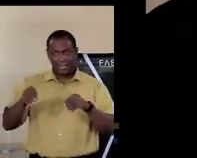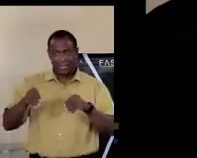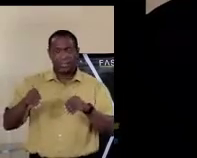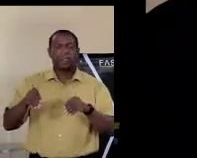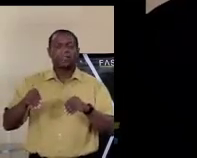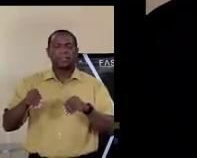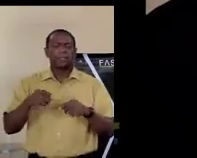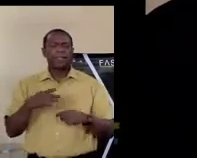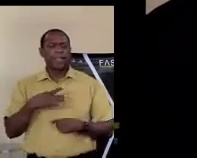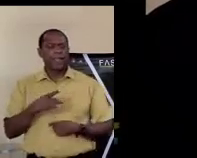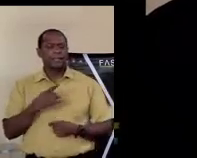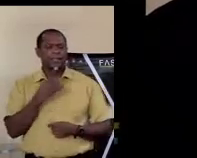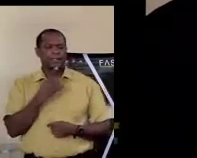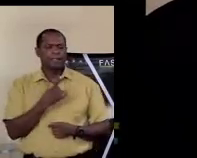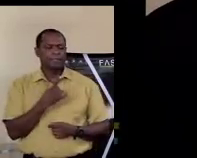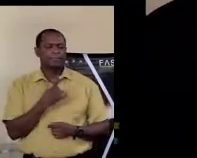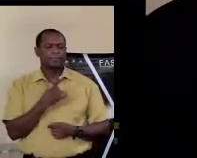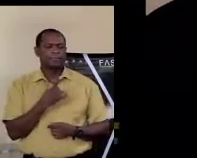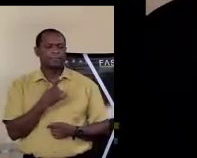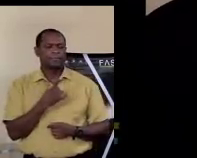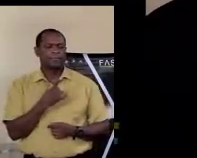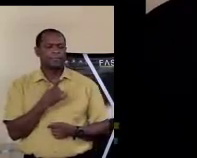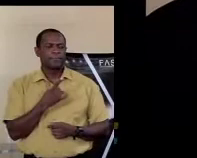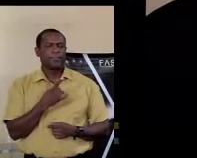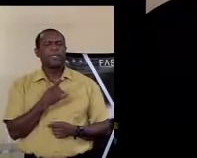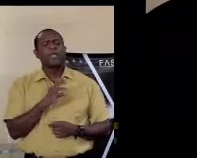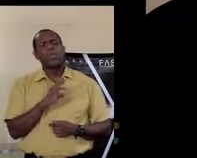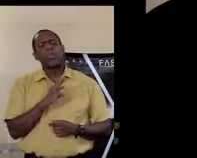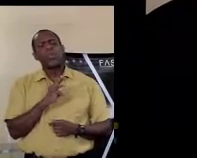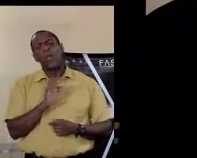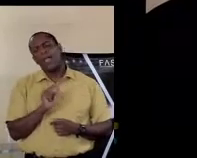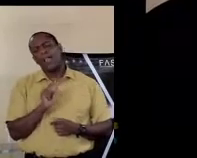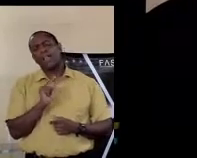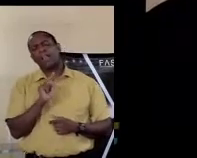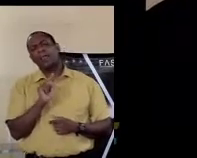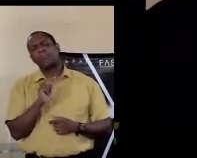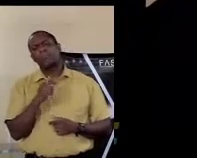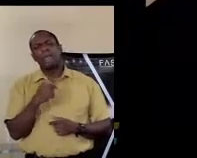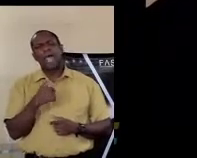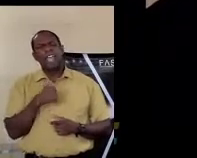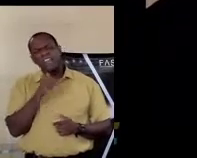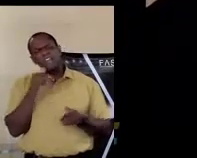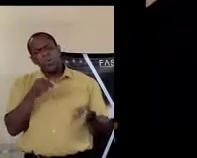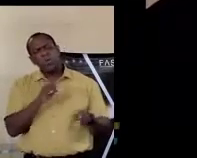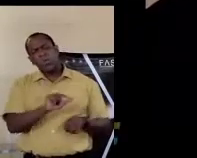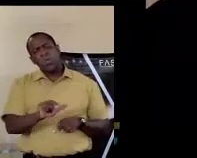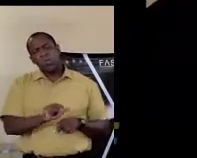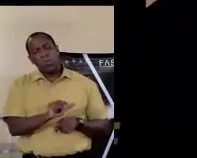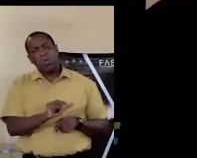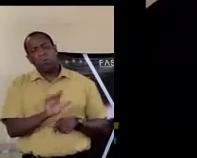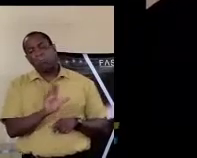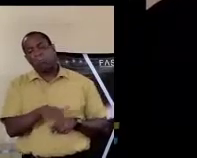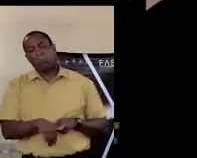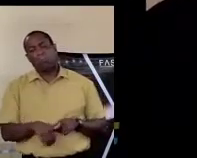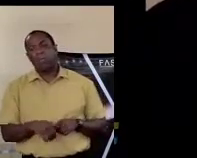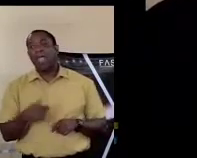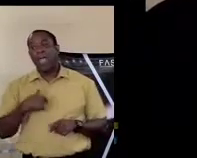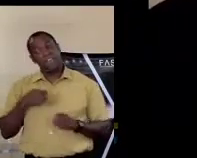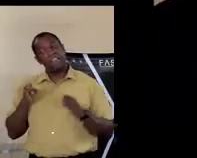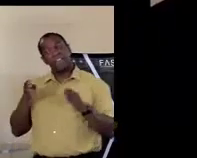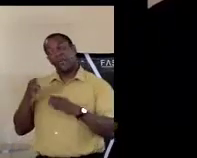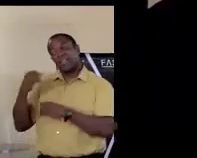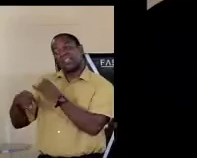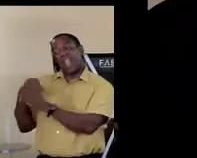to say, well, I'm not really too concerned with local. I shoot in